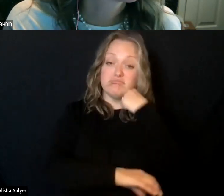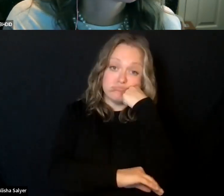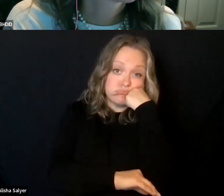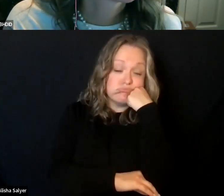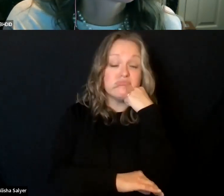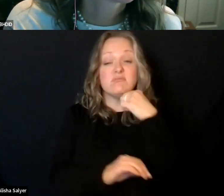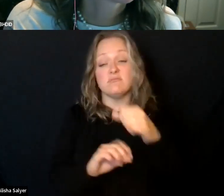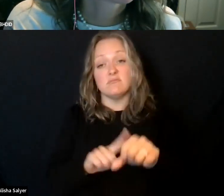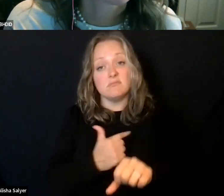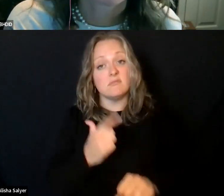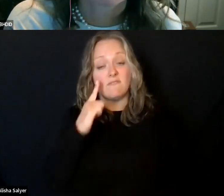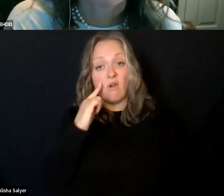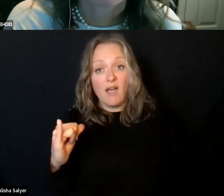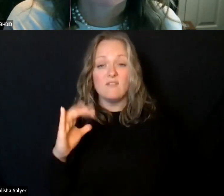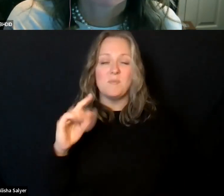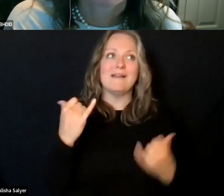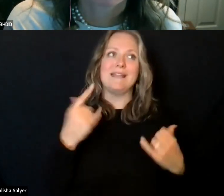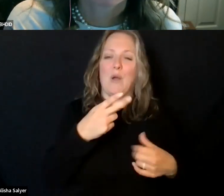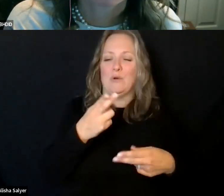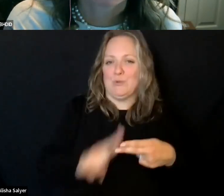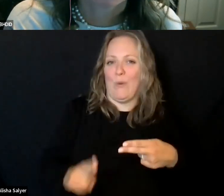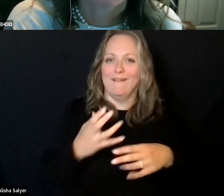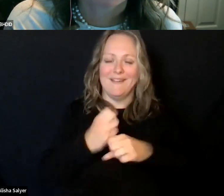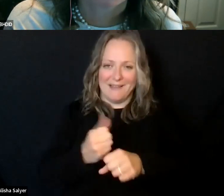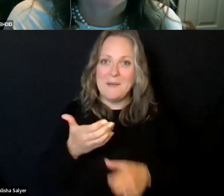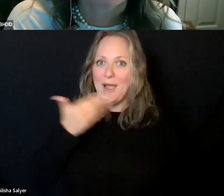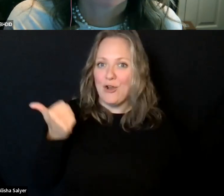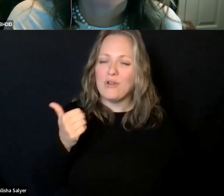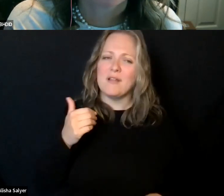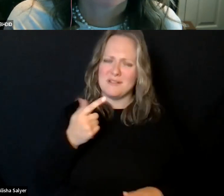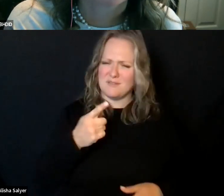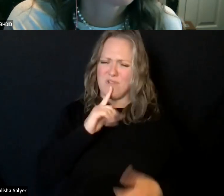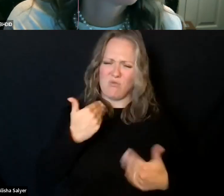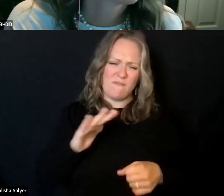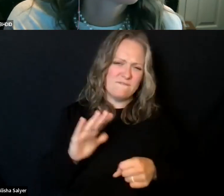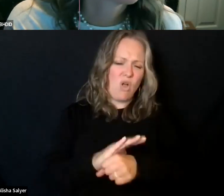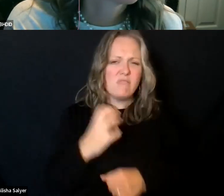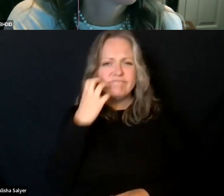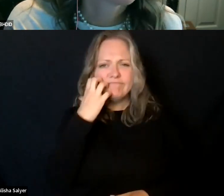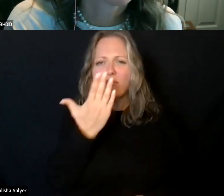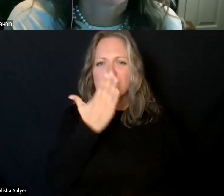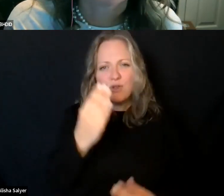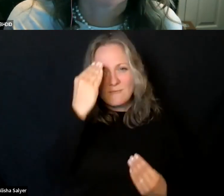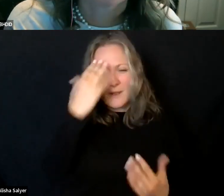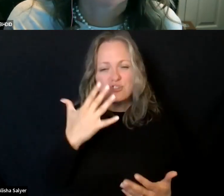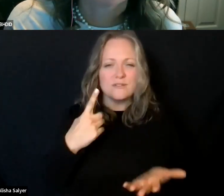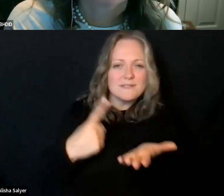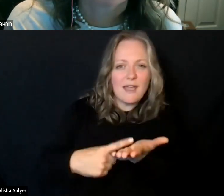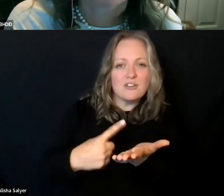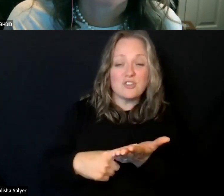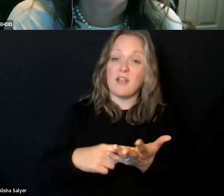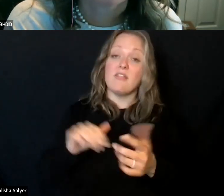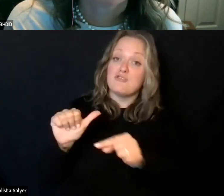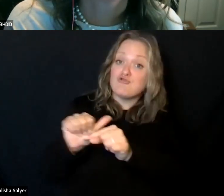But they're chock full of good information and good discussion. And the trainings are set up to be very,